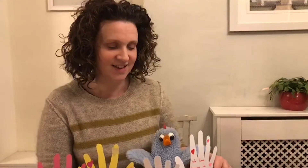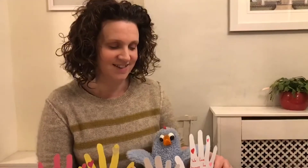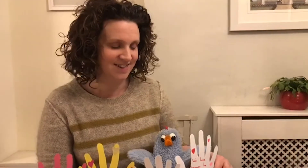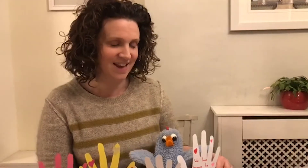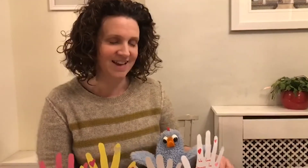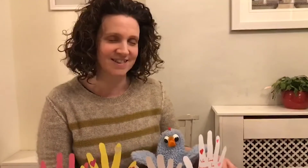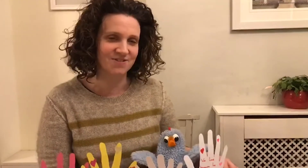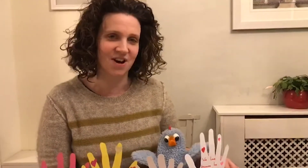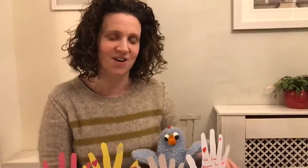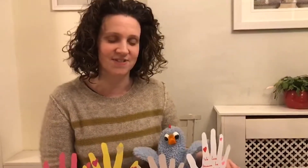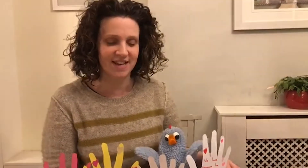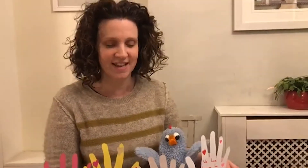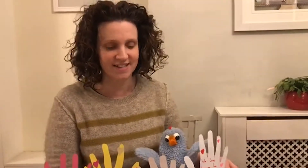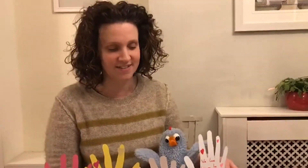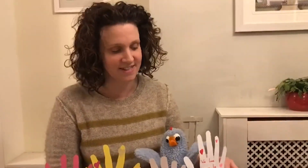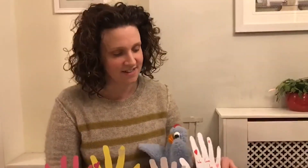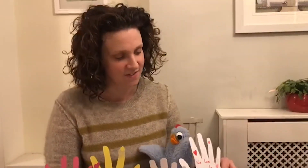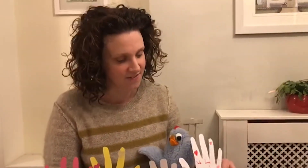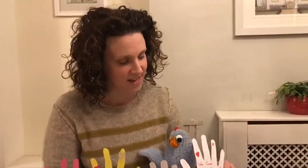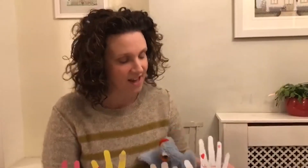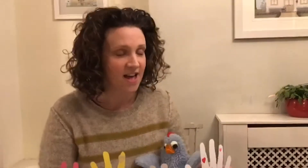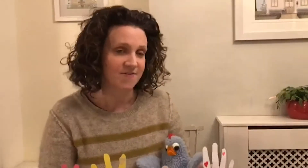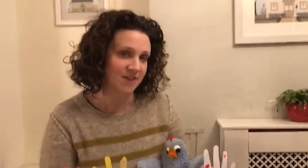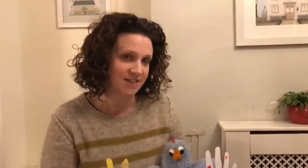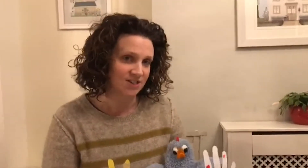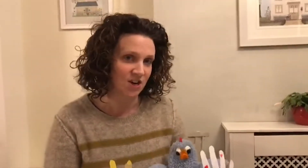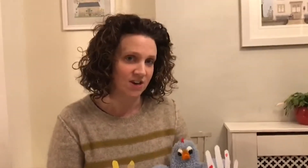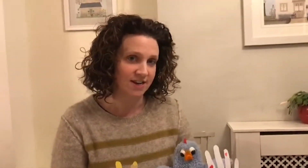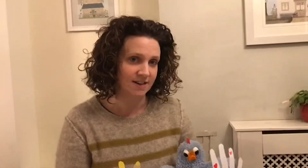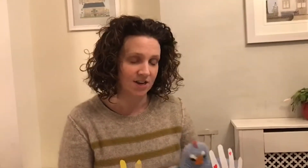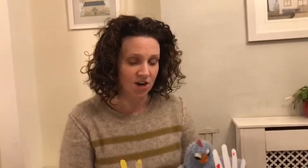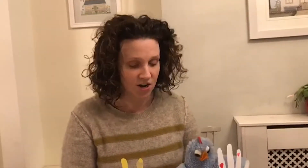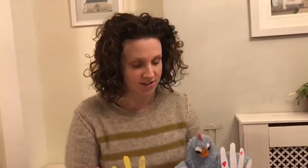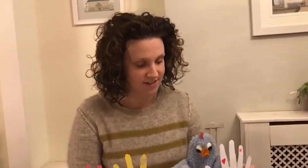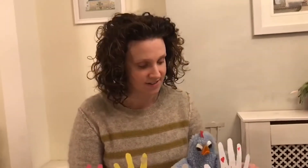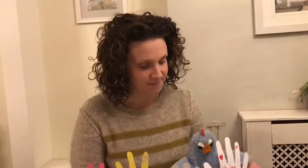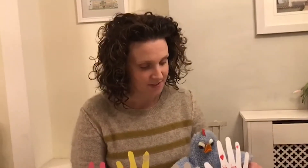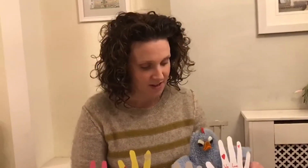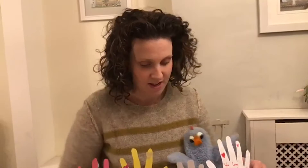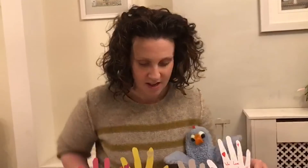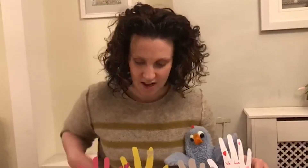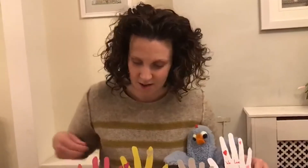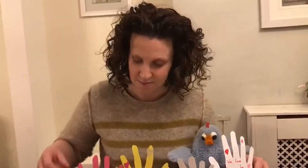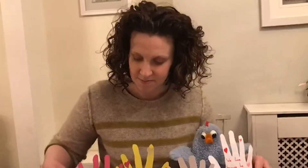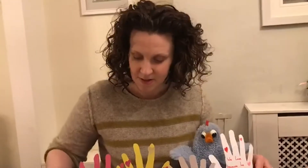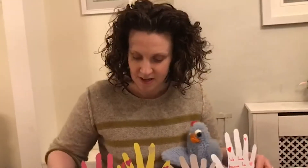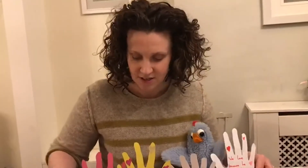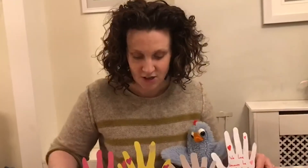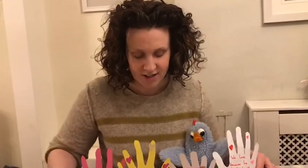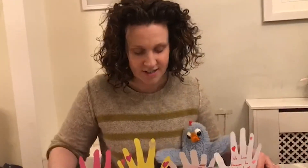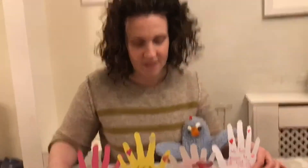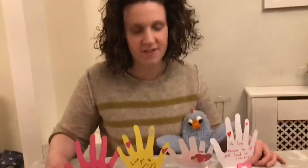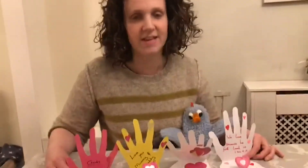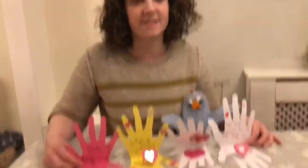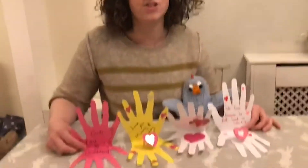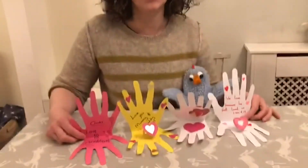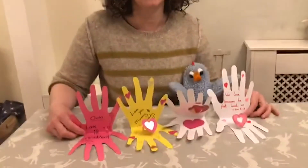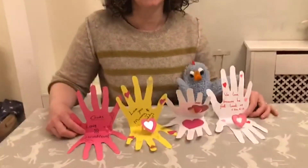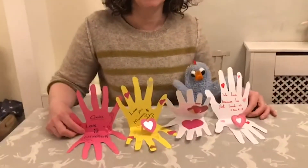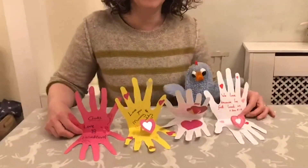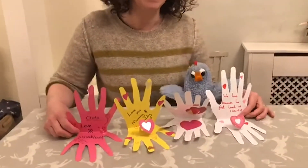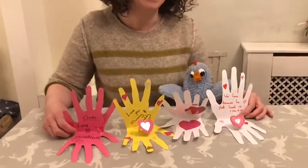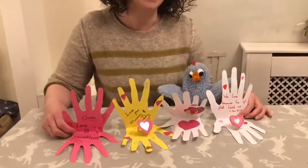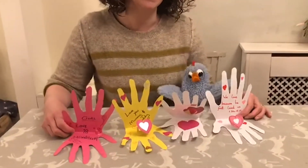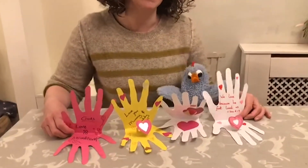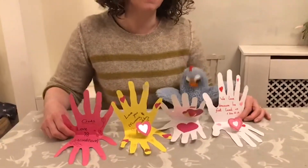So today's craft is these lovely Valentine cards. So you can send these to